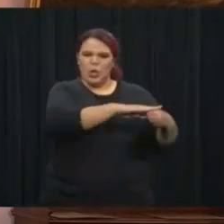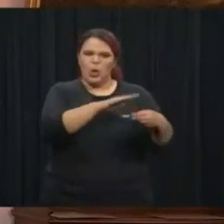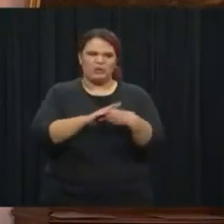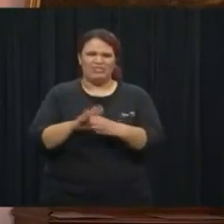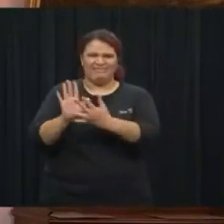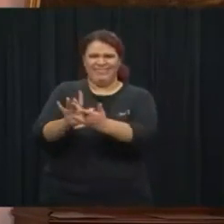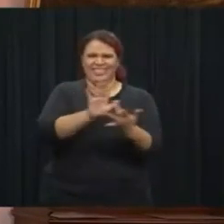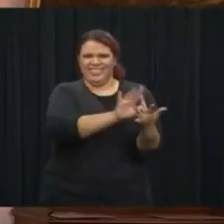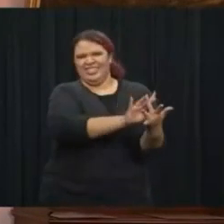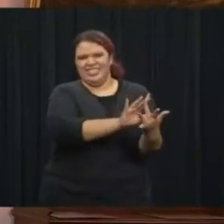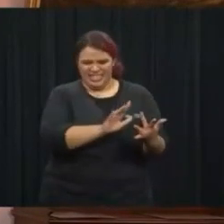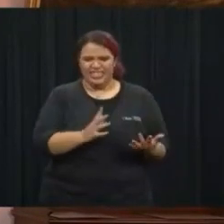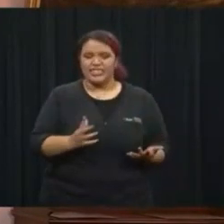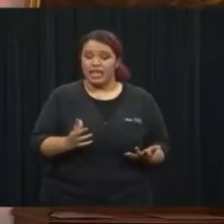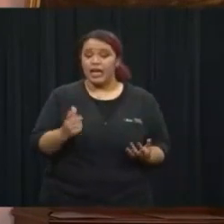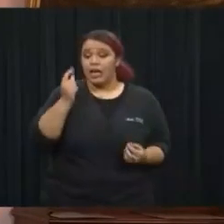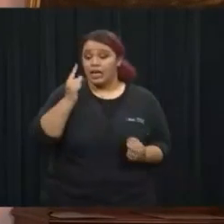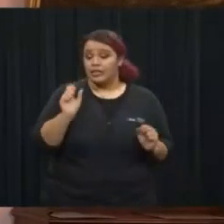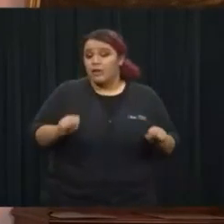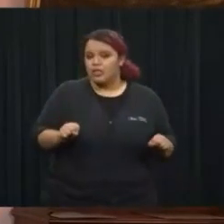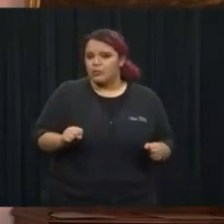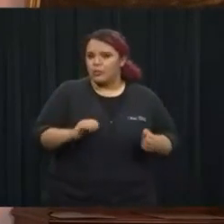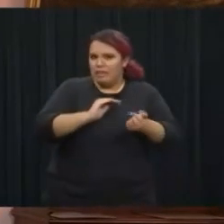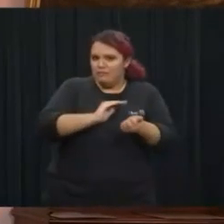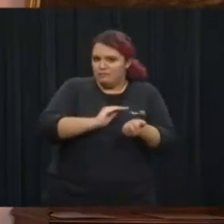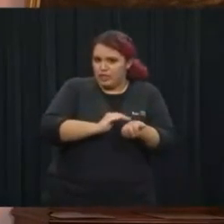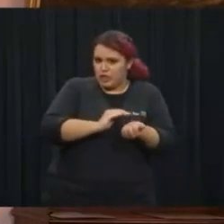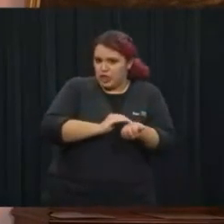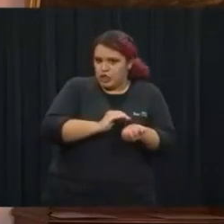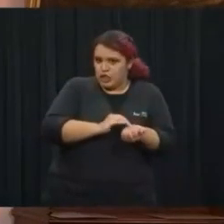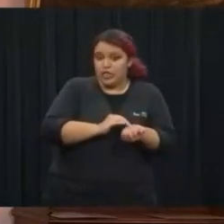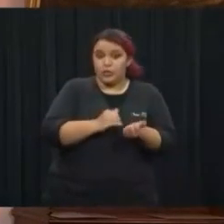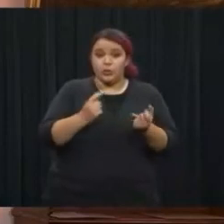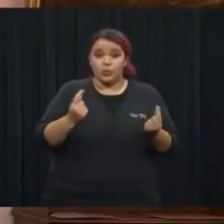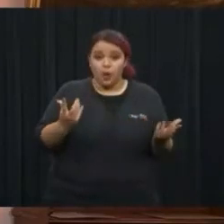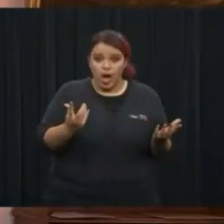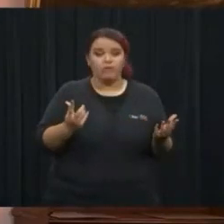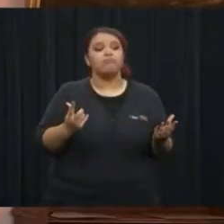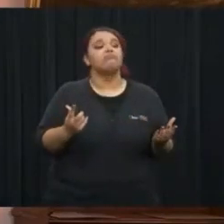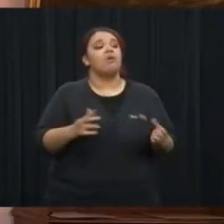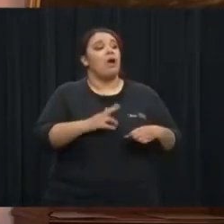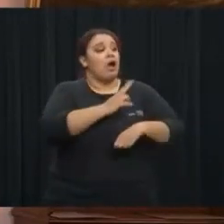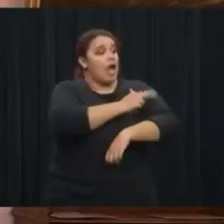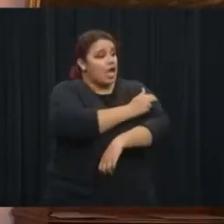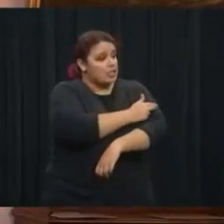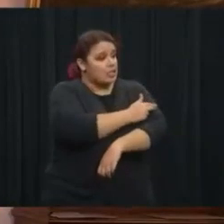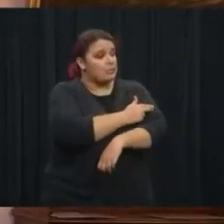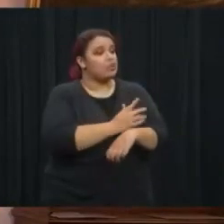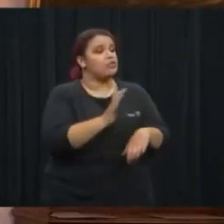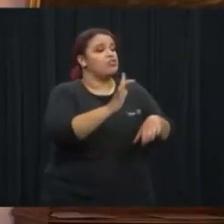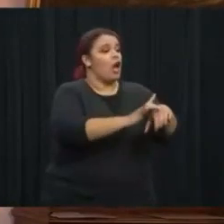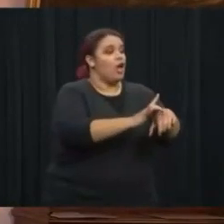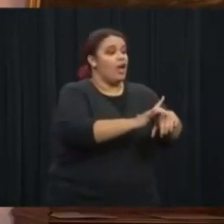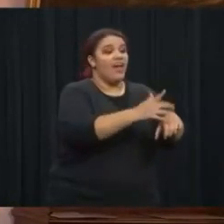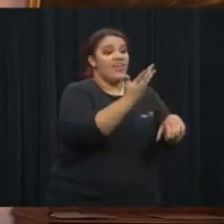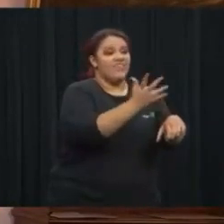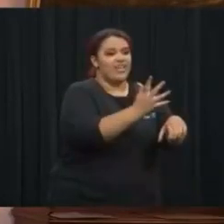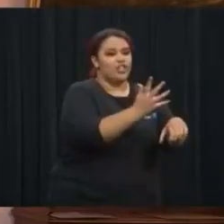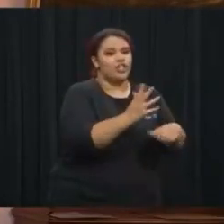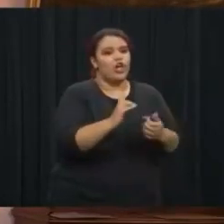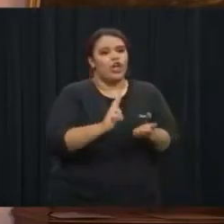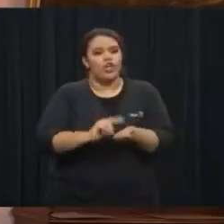was unclear. Are you saying the clusters are in those metro and county areas that you mentioned at nursing homes, or